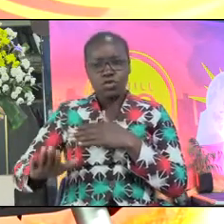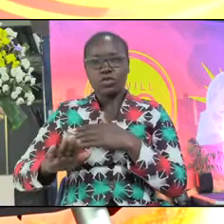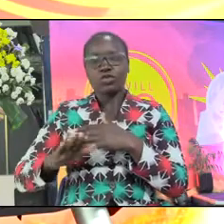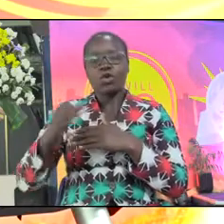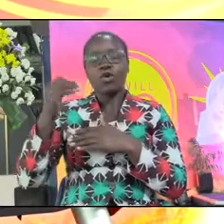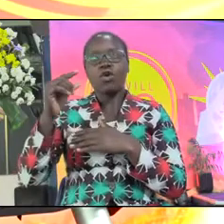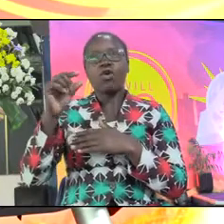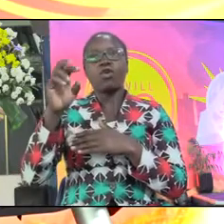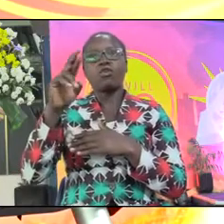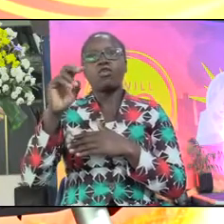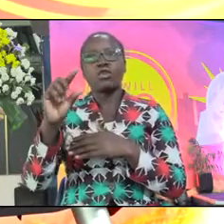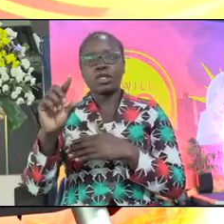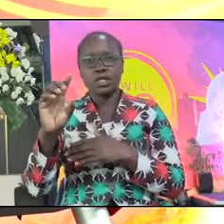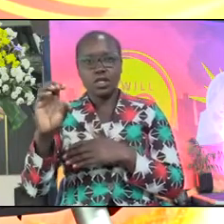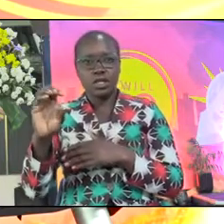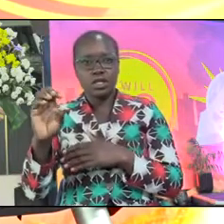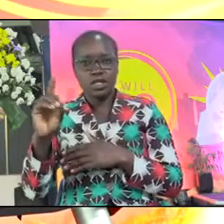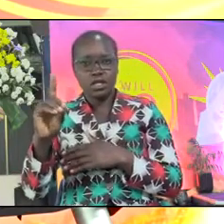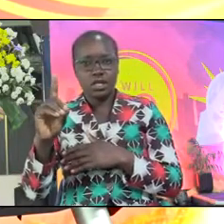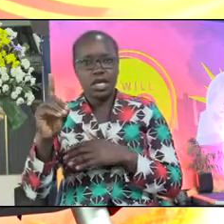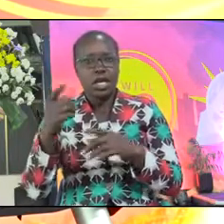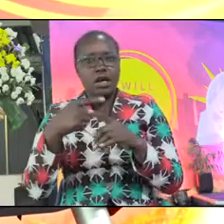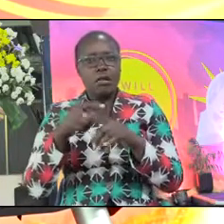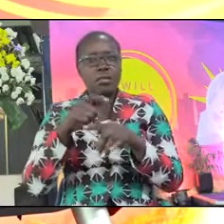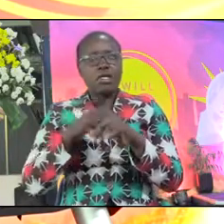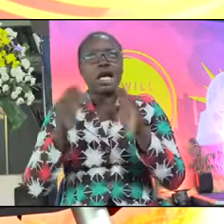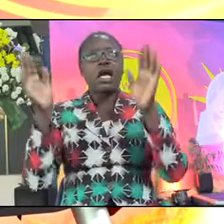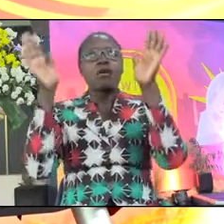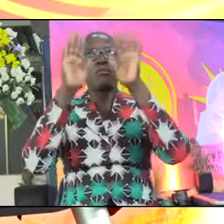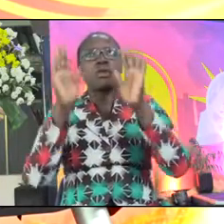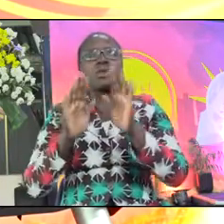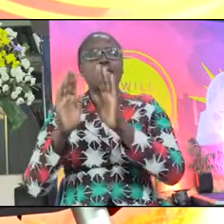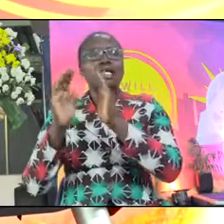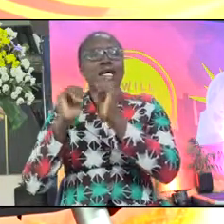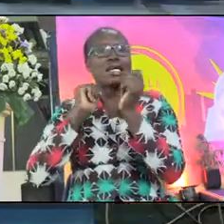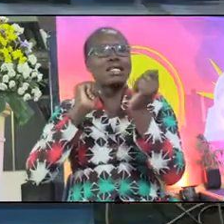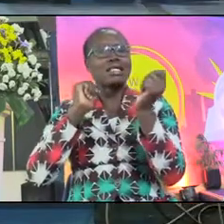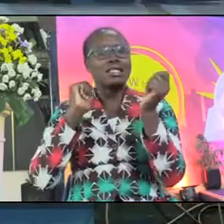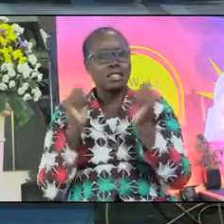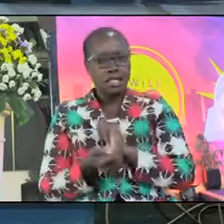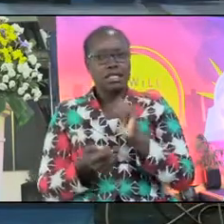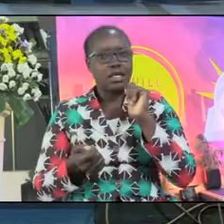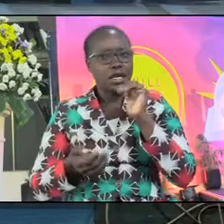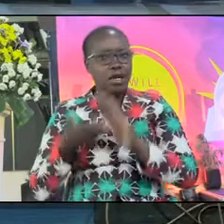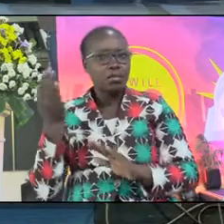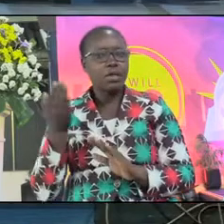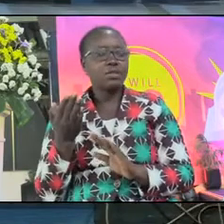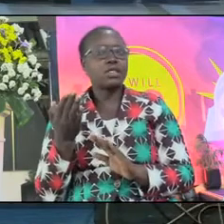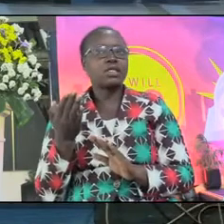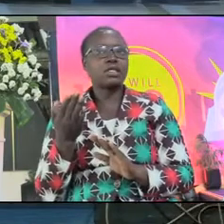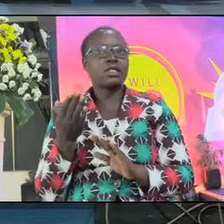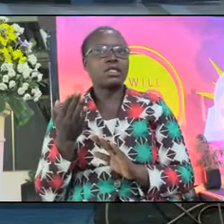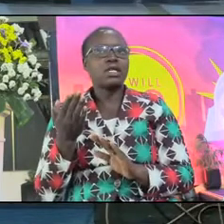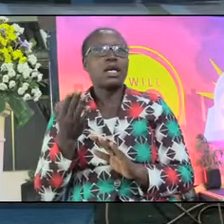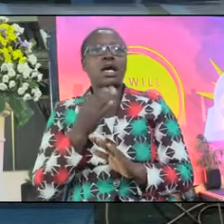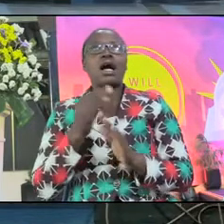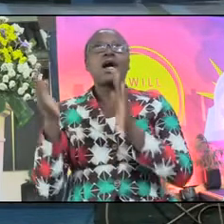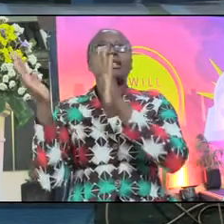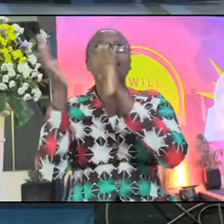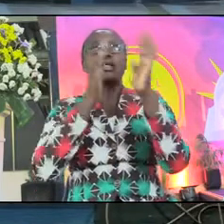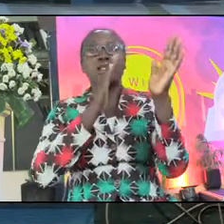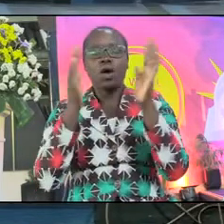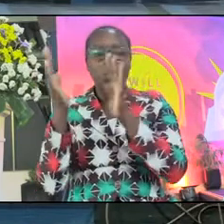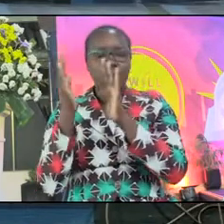Crete. But when the weather changed abruptly and a